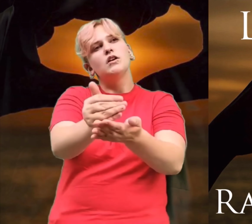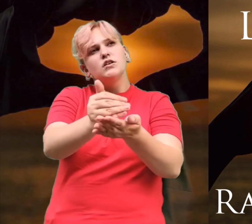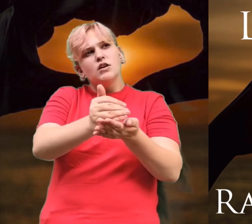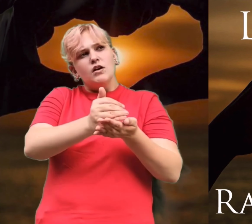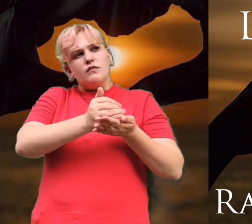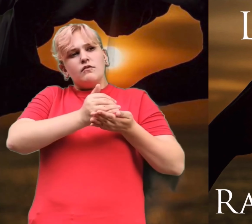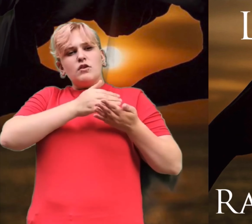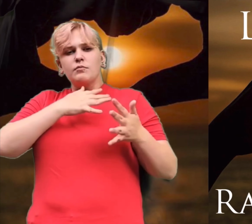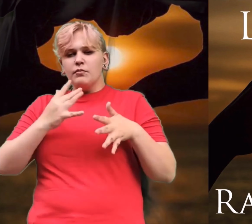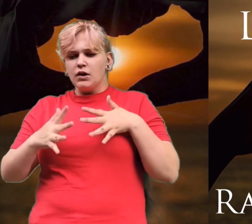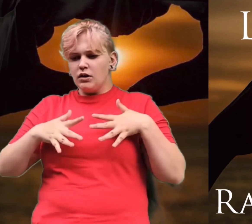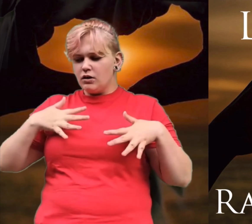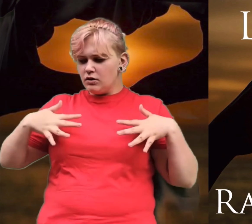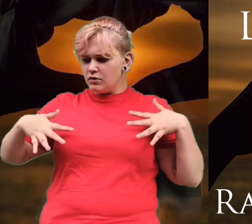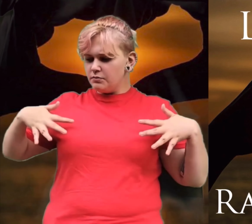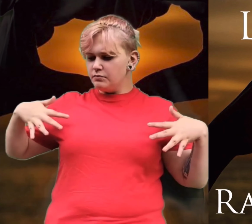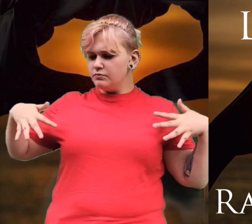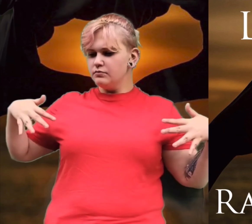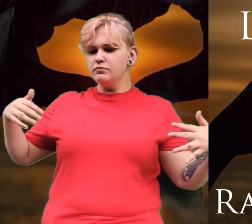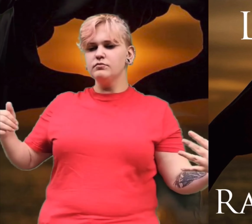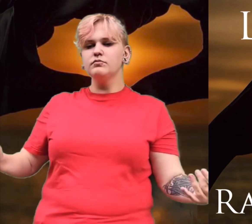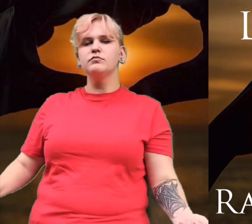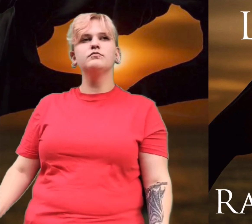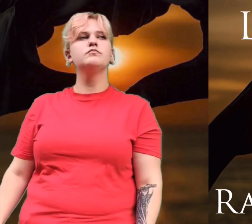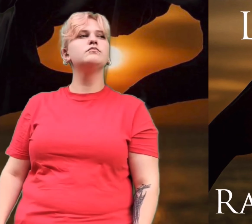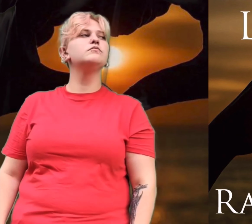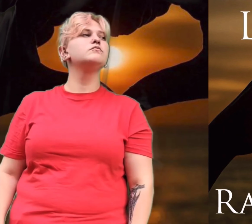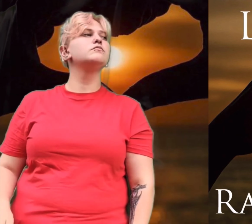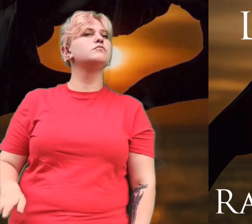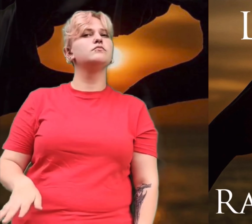safe from harm.